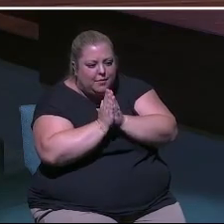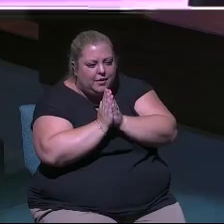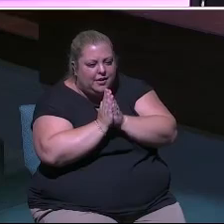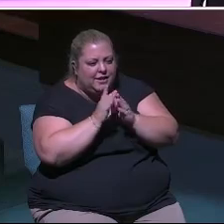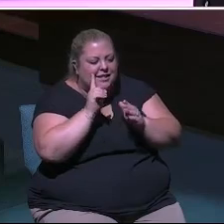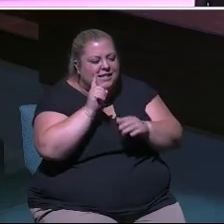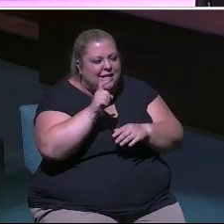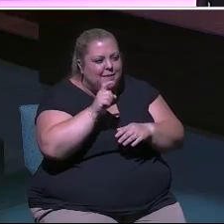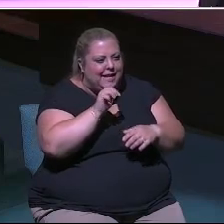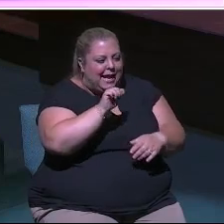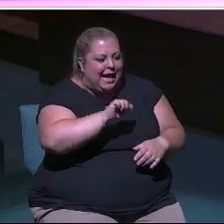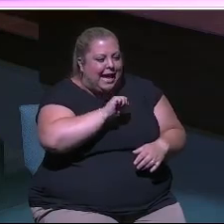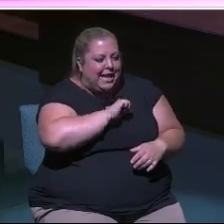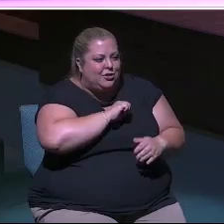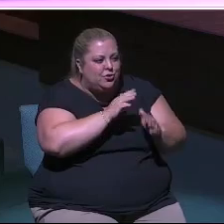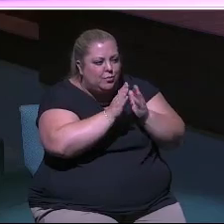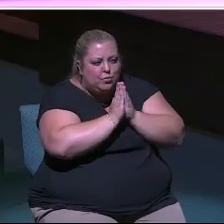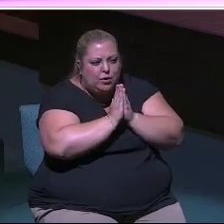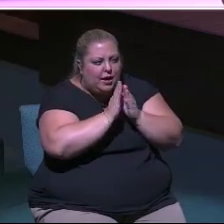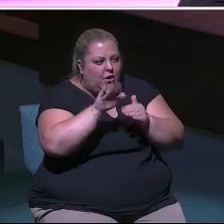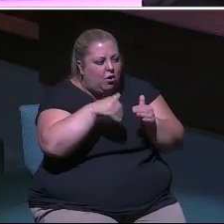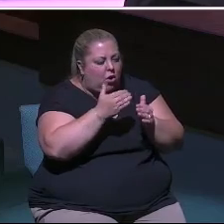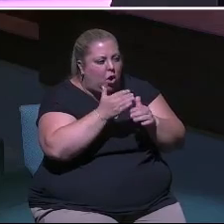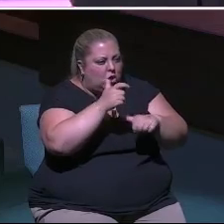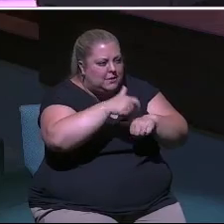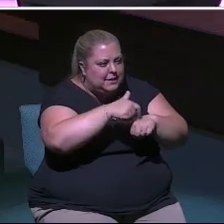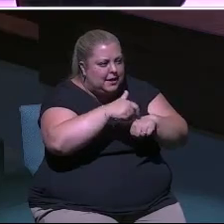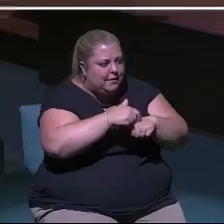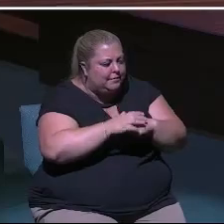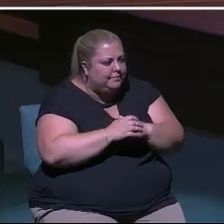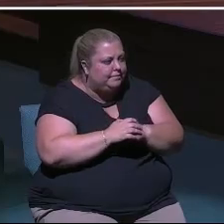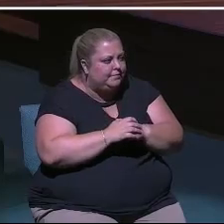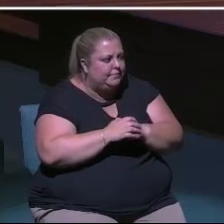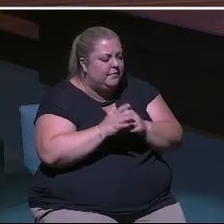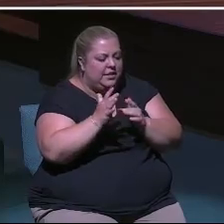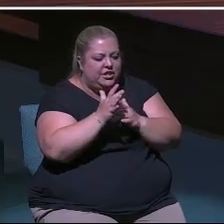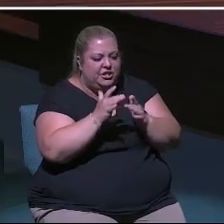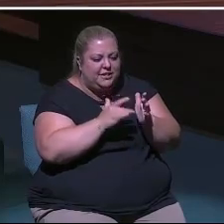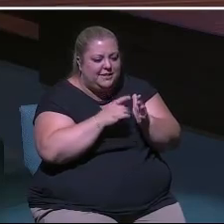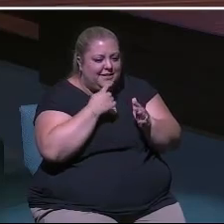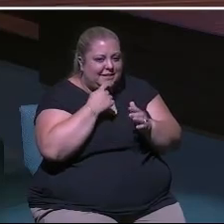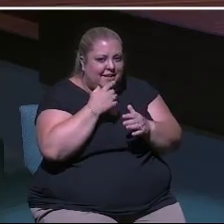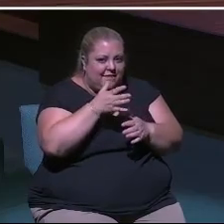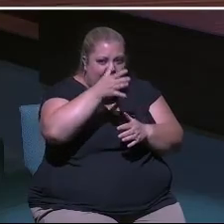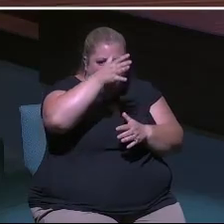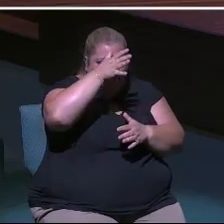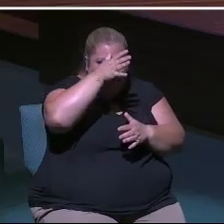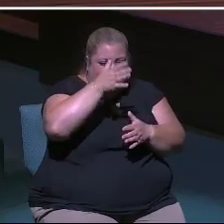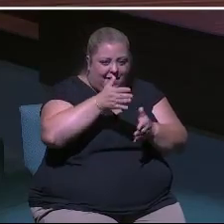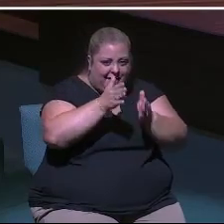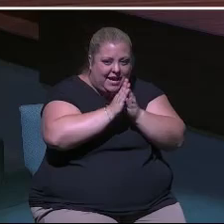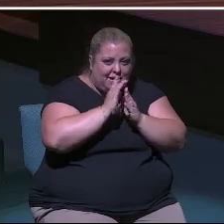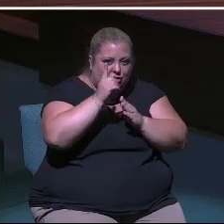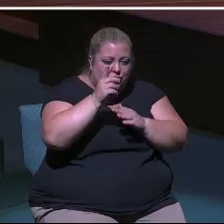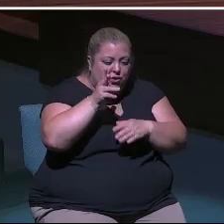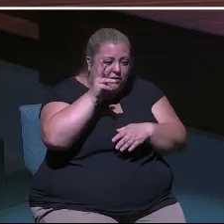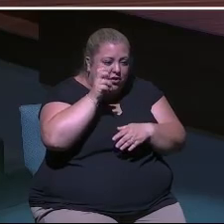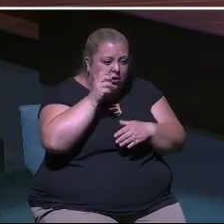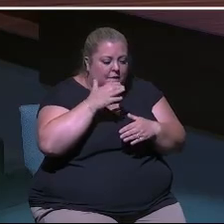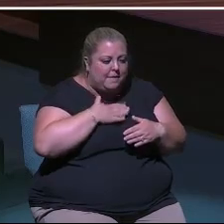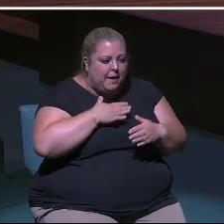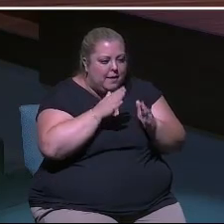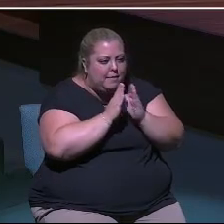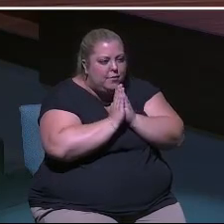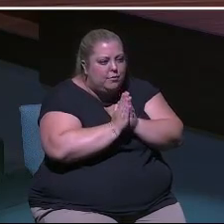times. Because here's what Jesus said. Jesus said, Father, I've asked you. You've heard my prayer, and I thank you that you heard my